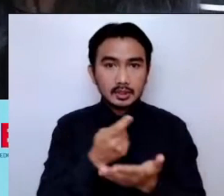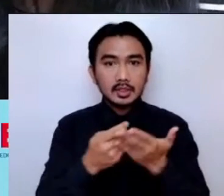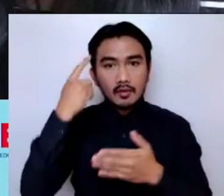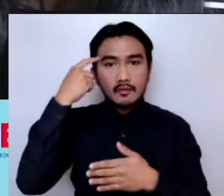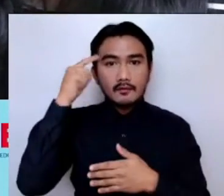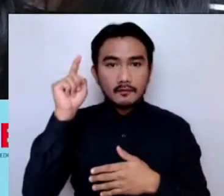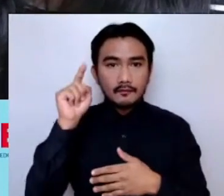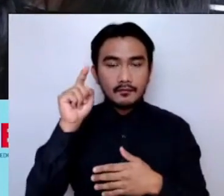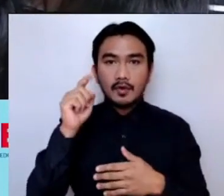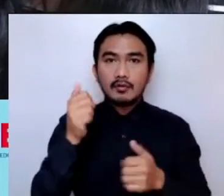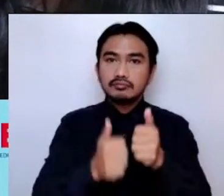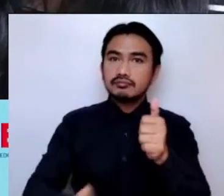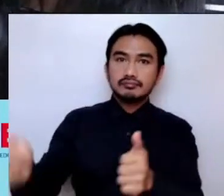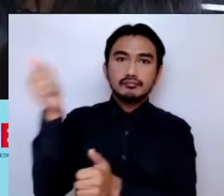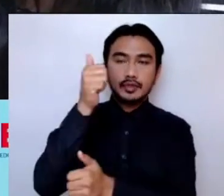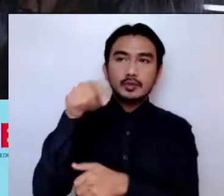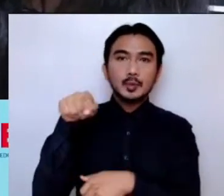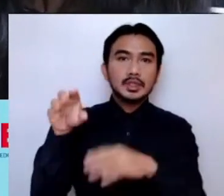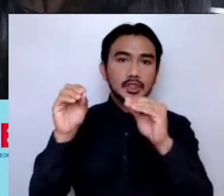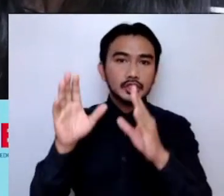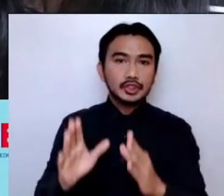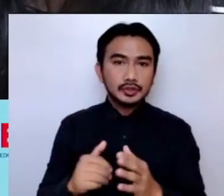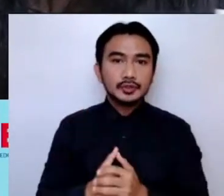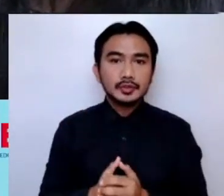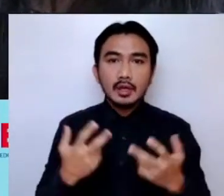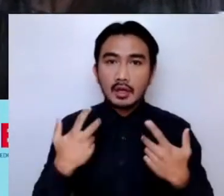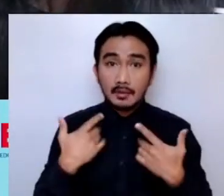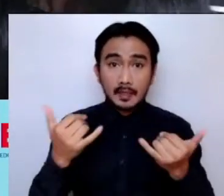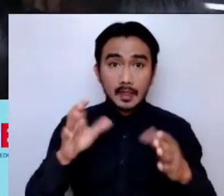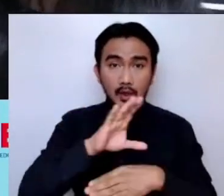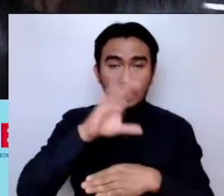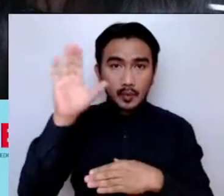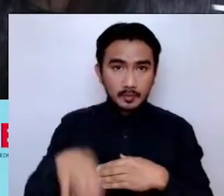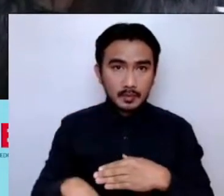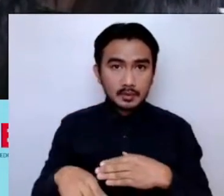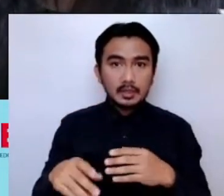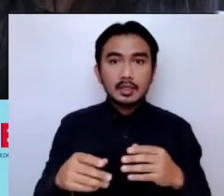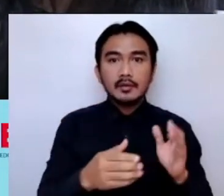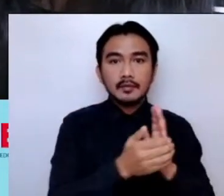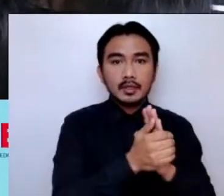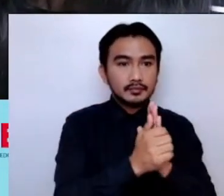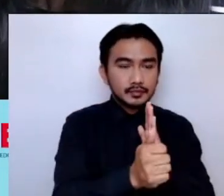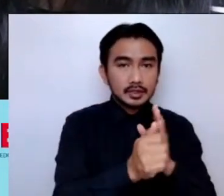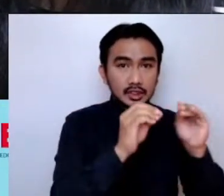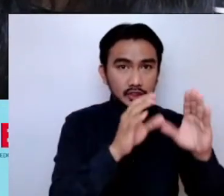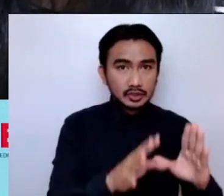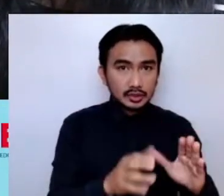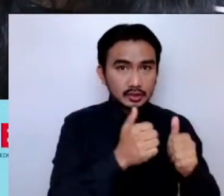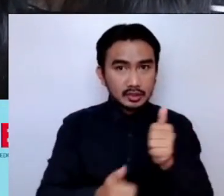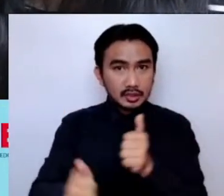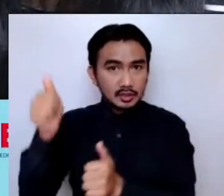So now that we have completed the tool for the proficient and highly proficient teachers, we